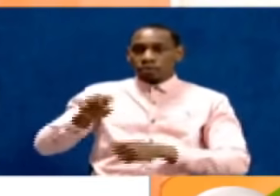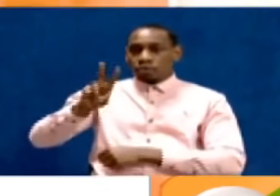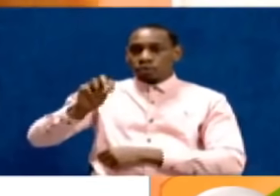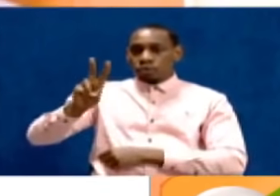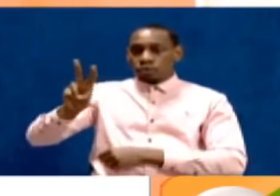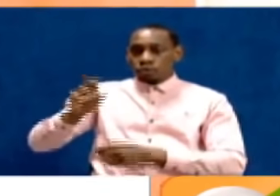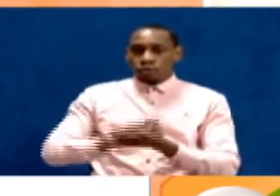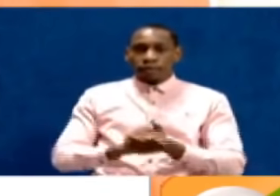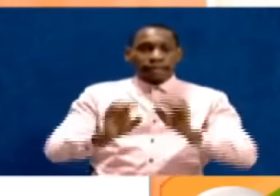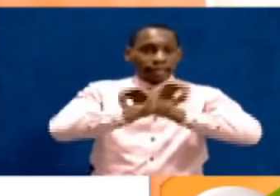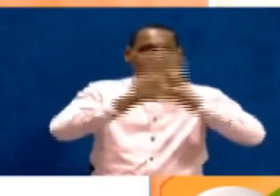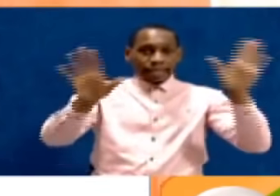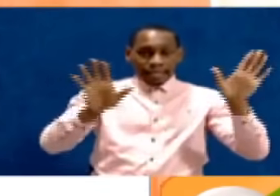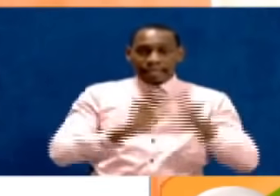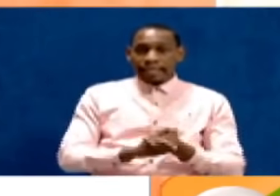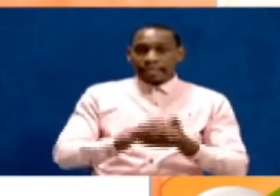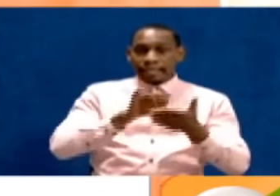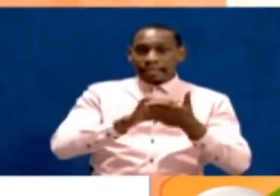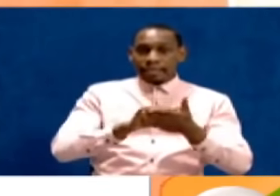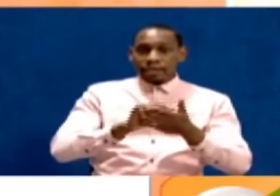Mm-hmm. Clearly, the